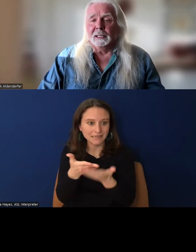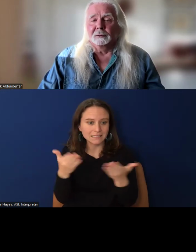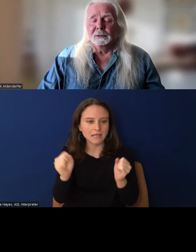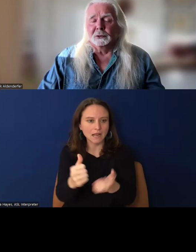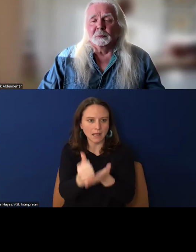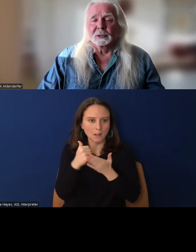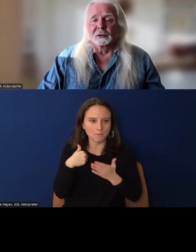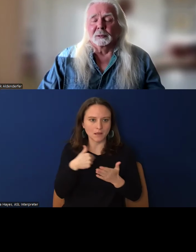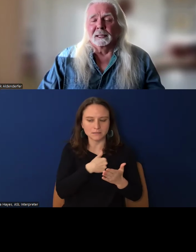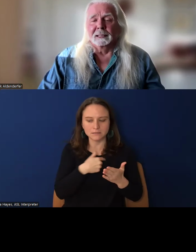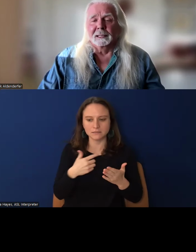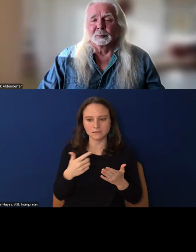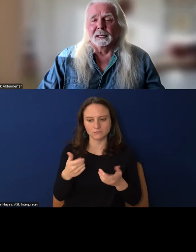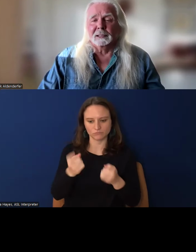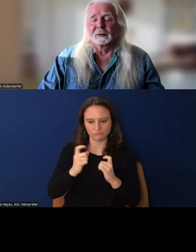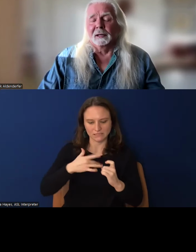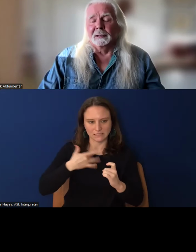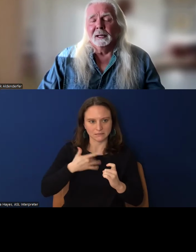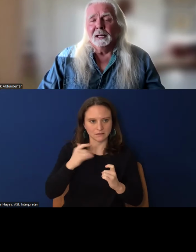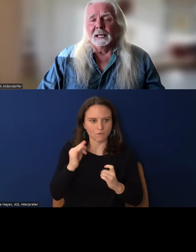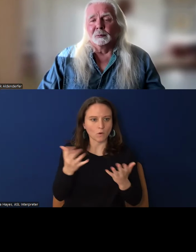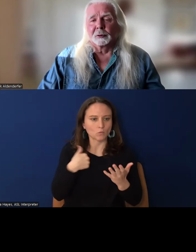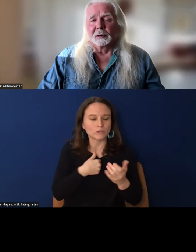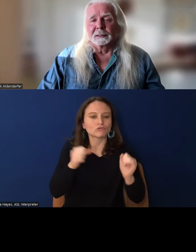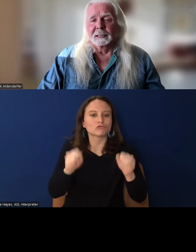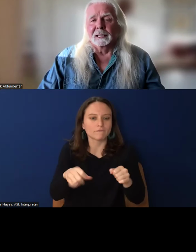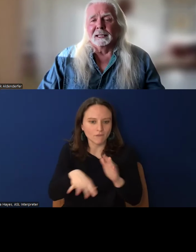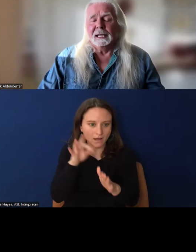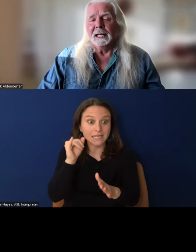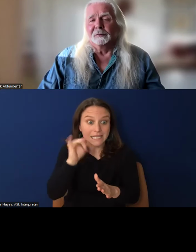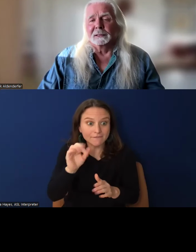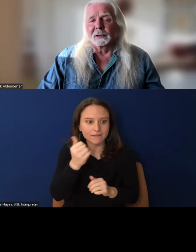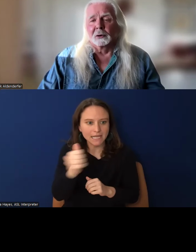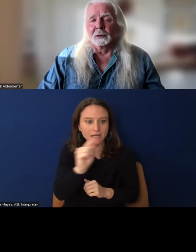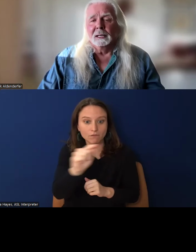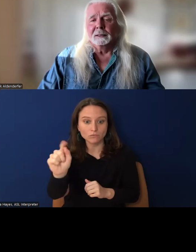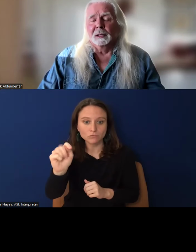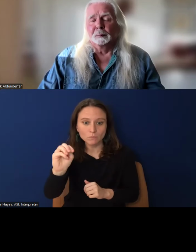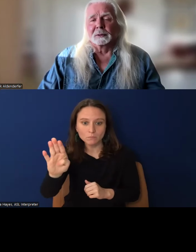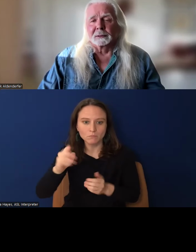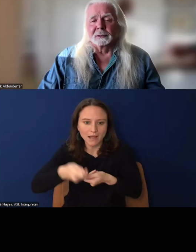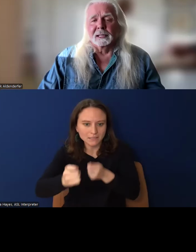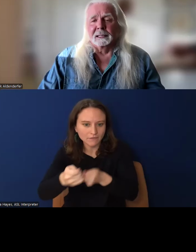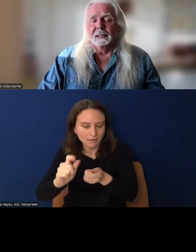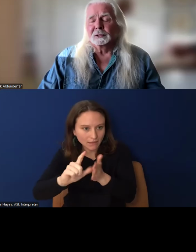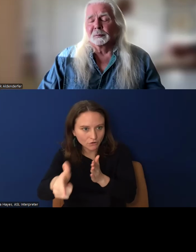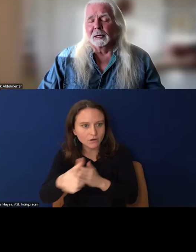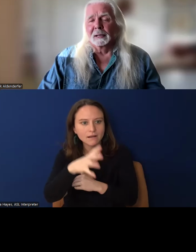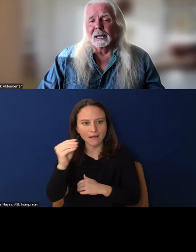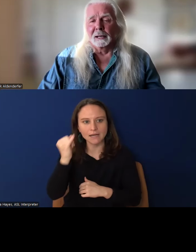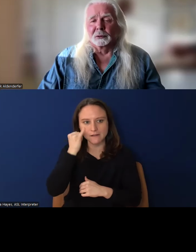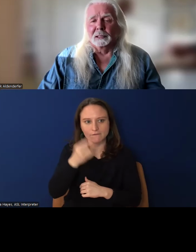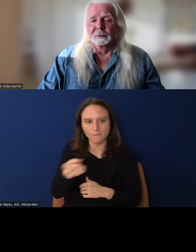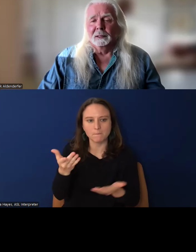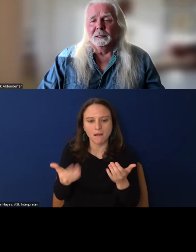any of these tombs of the Tibetan kings be excavated, and whether or not they contain any evidence at all that will help us understand something about